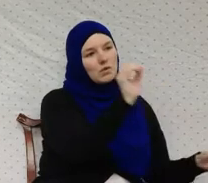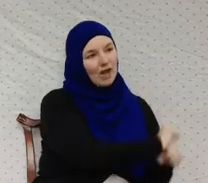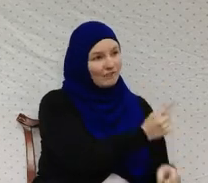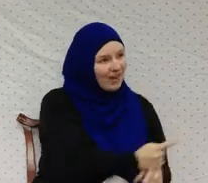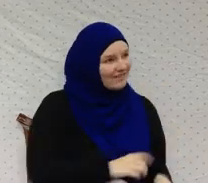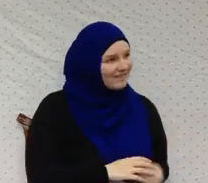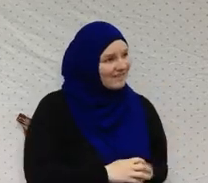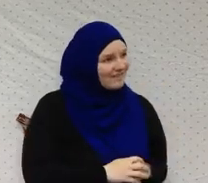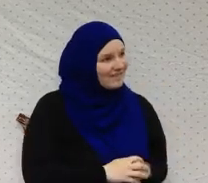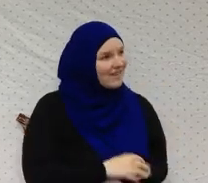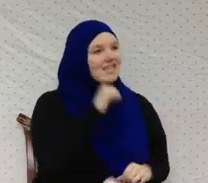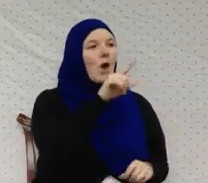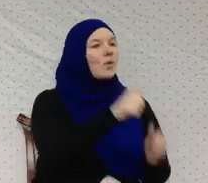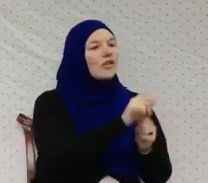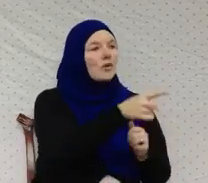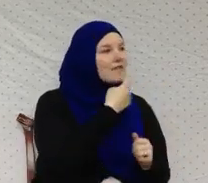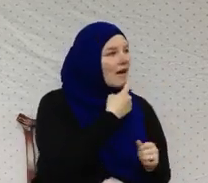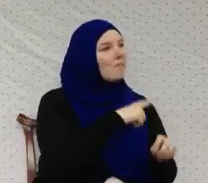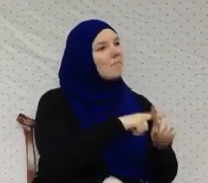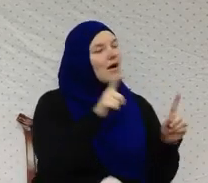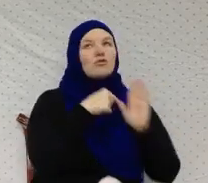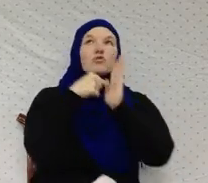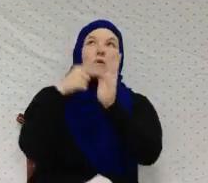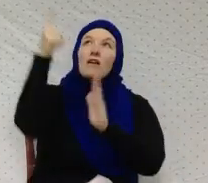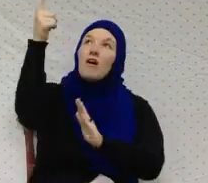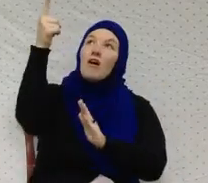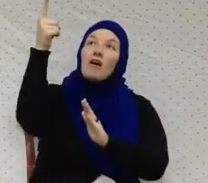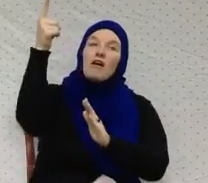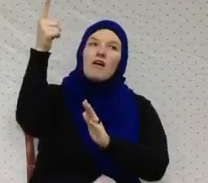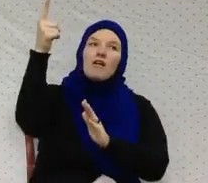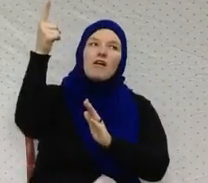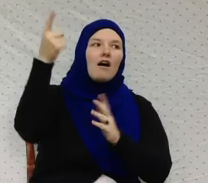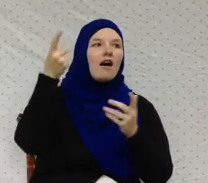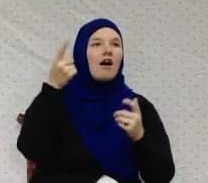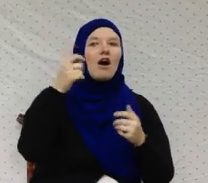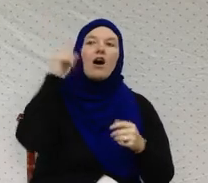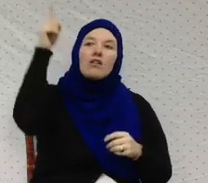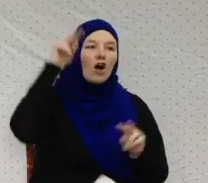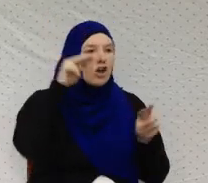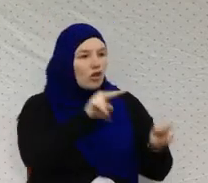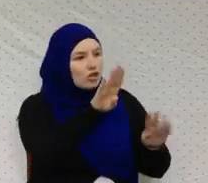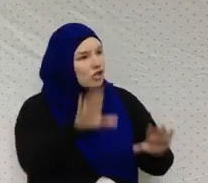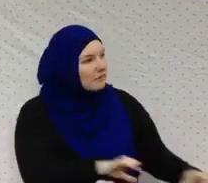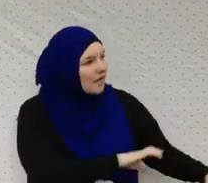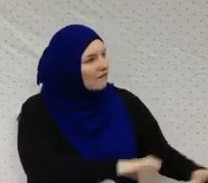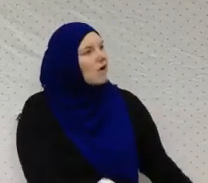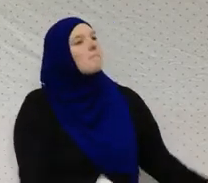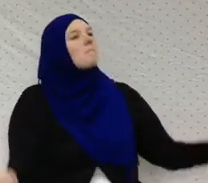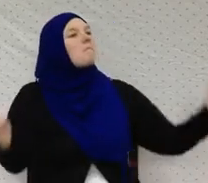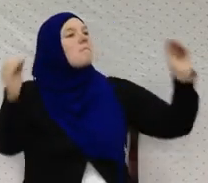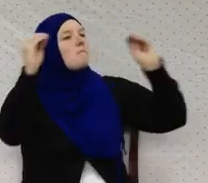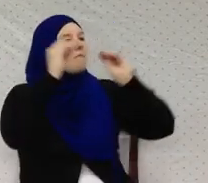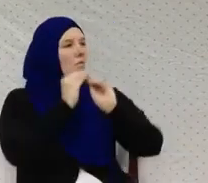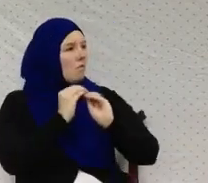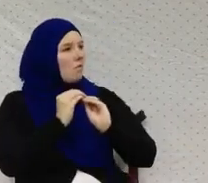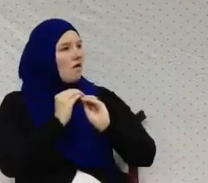That's what you're saying. Not with your tongue, but with your action. Remember, Allah looks at your